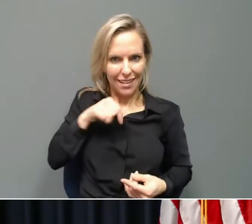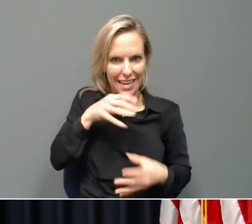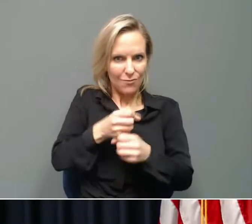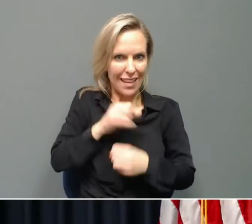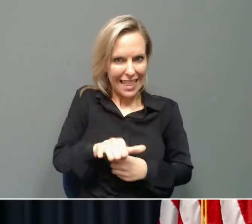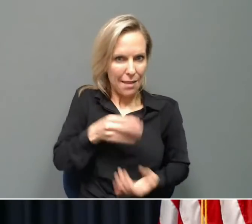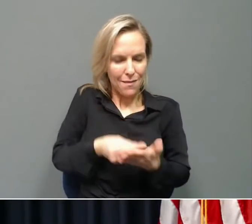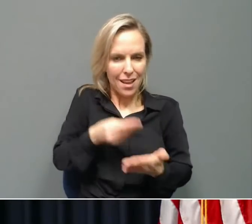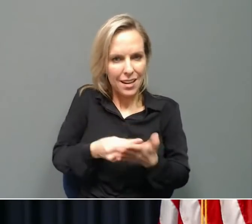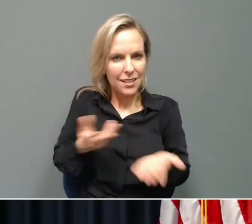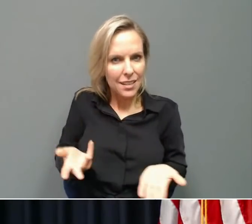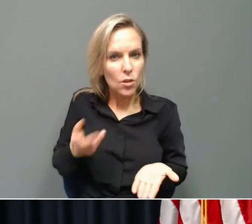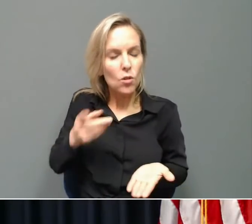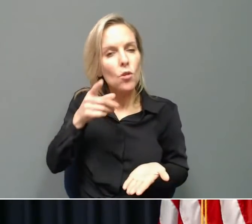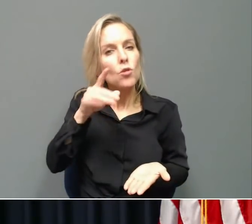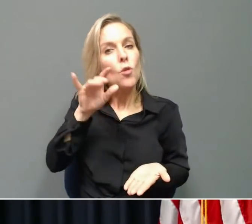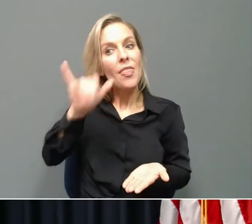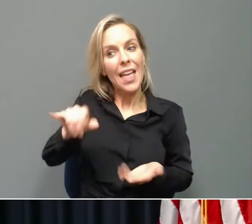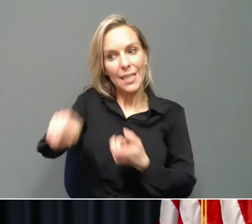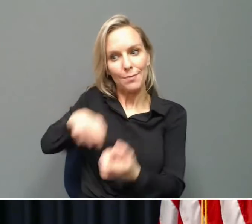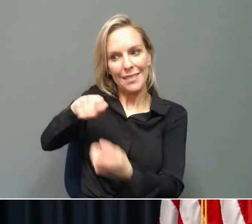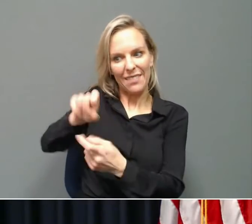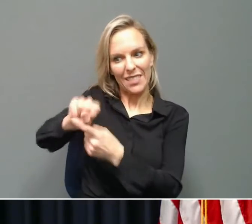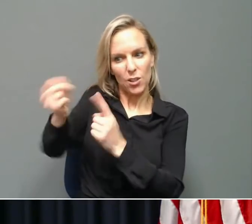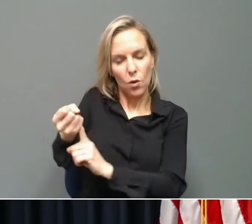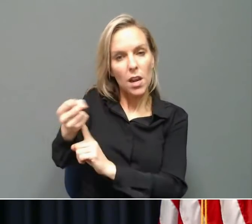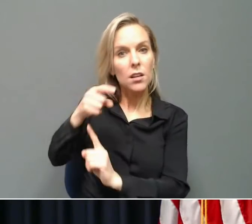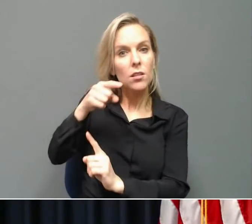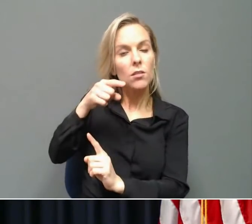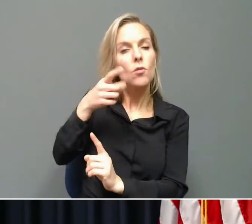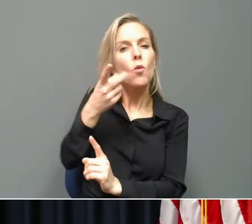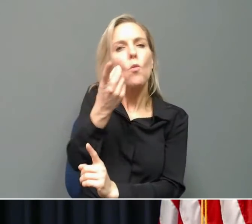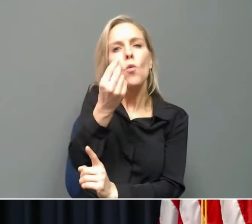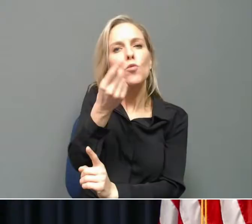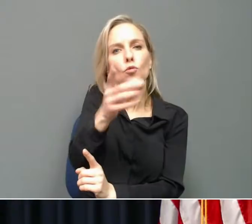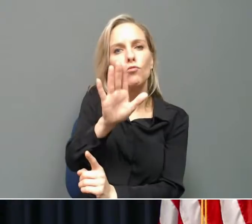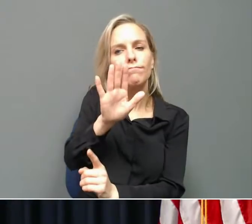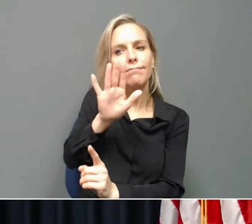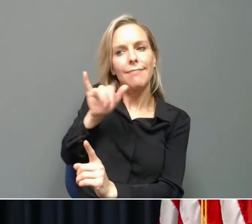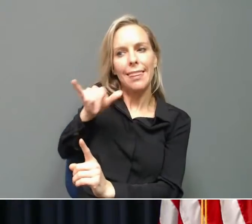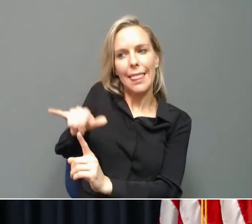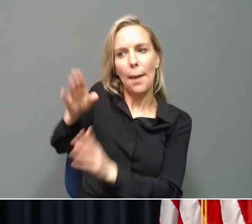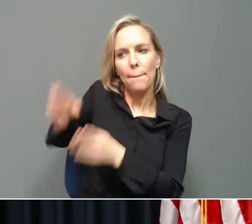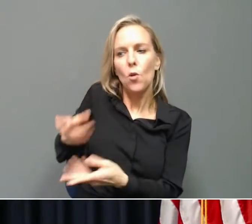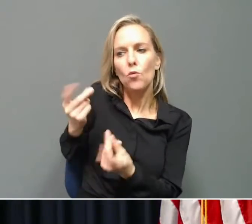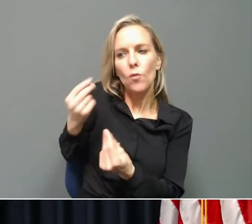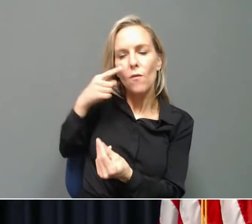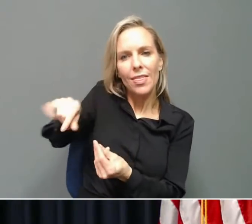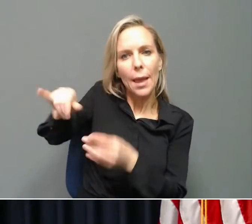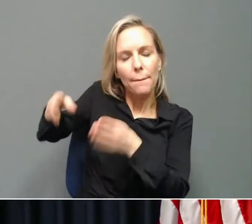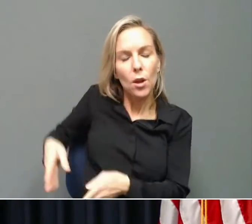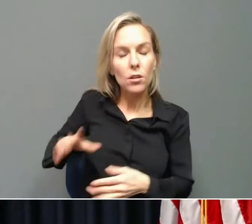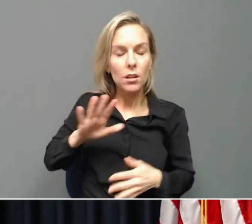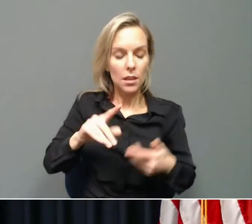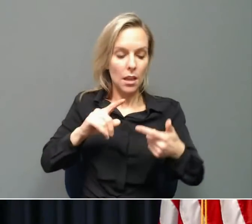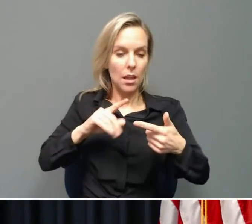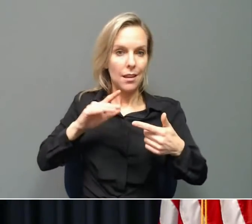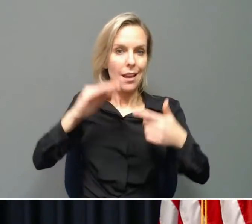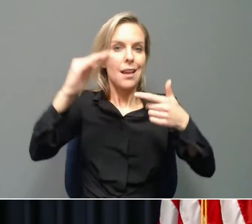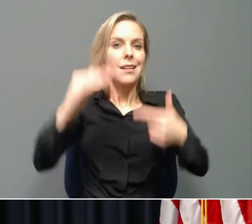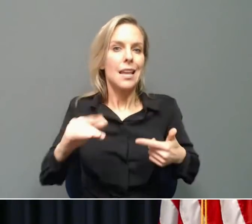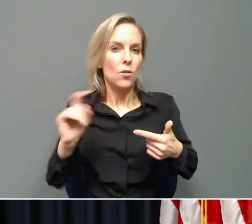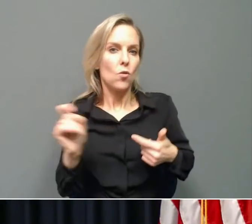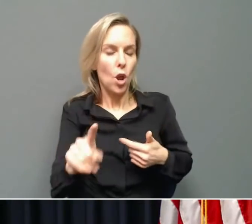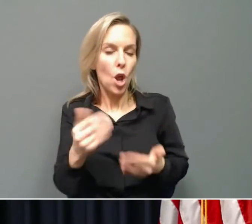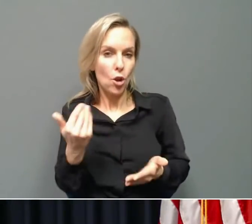say to this person? What would you do if you were in his shoes? And secondly, with the new call center and